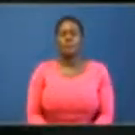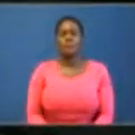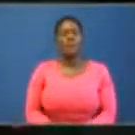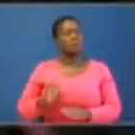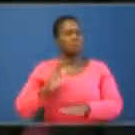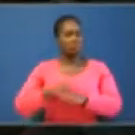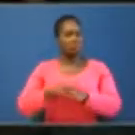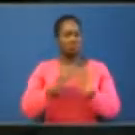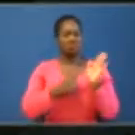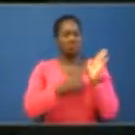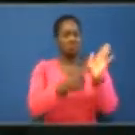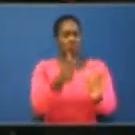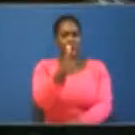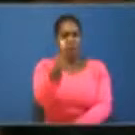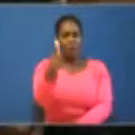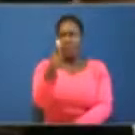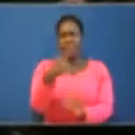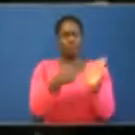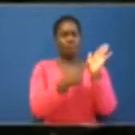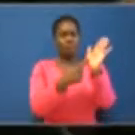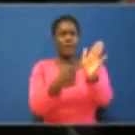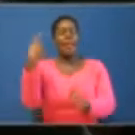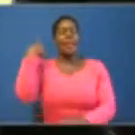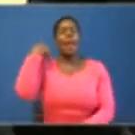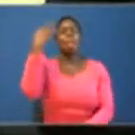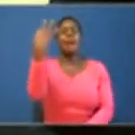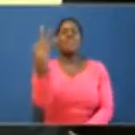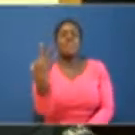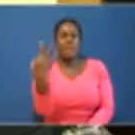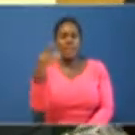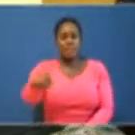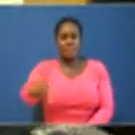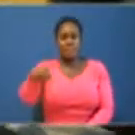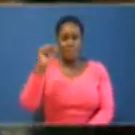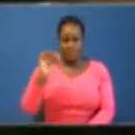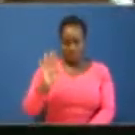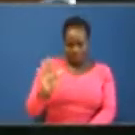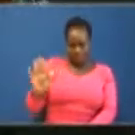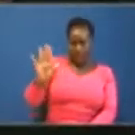very well you can show the car number